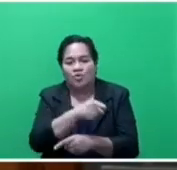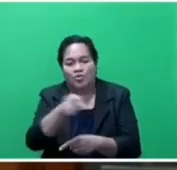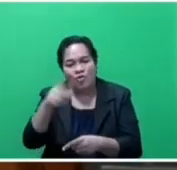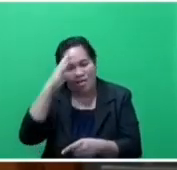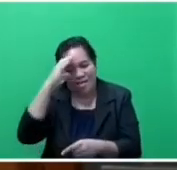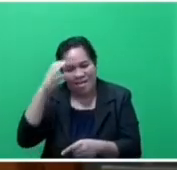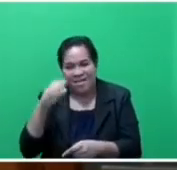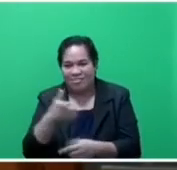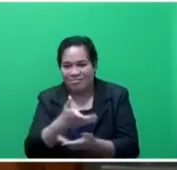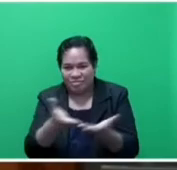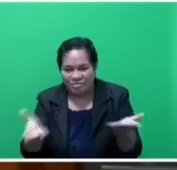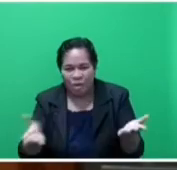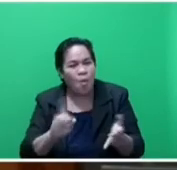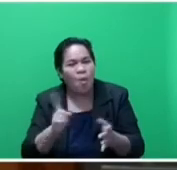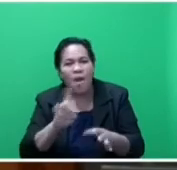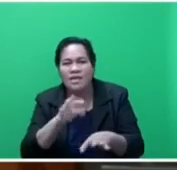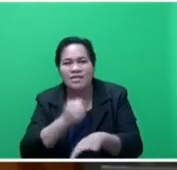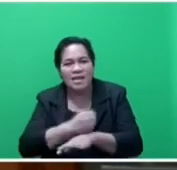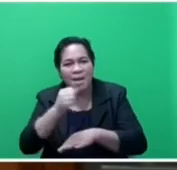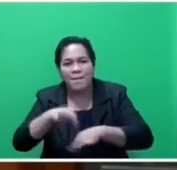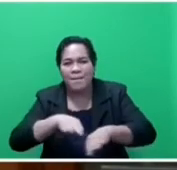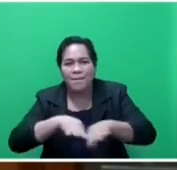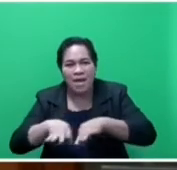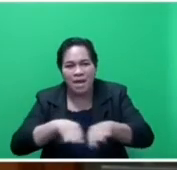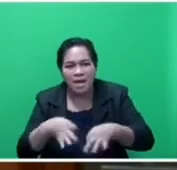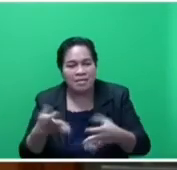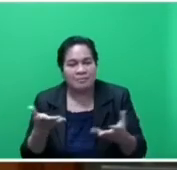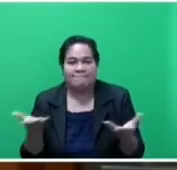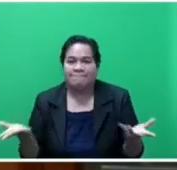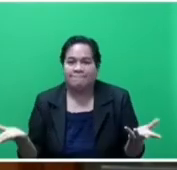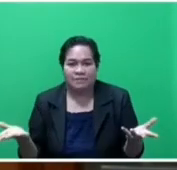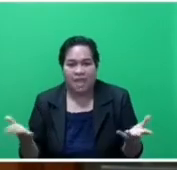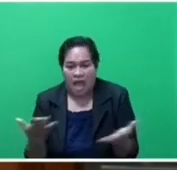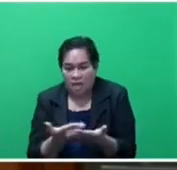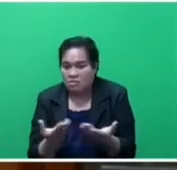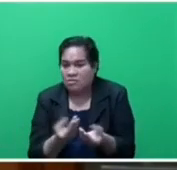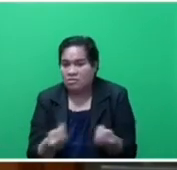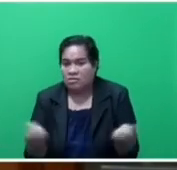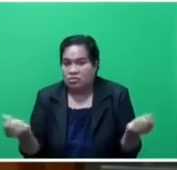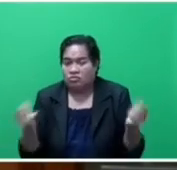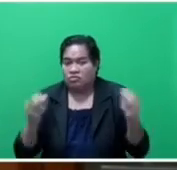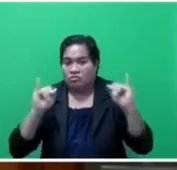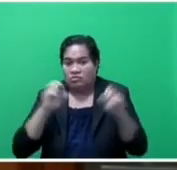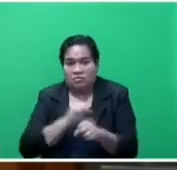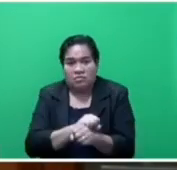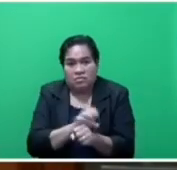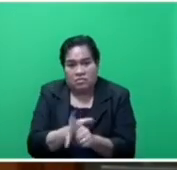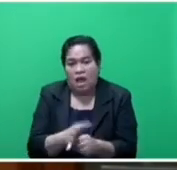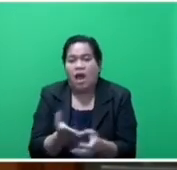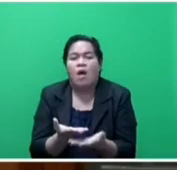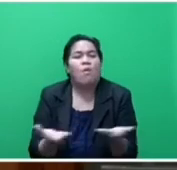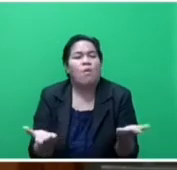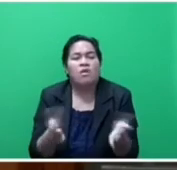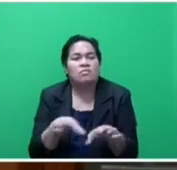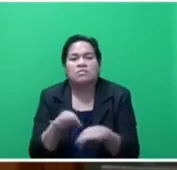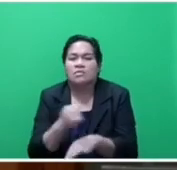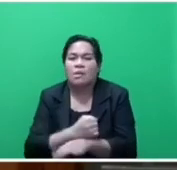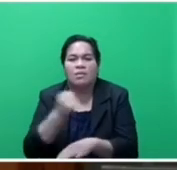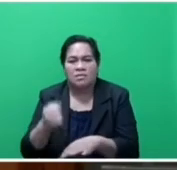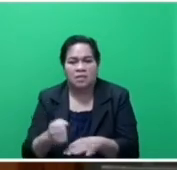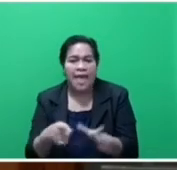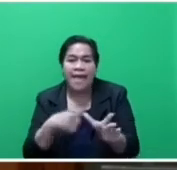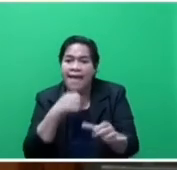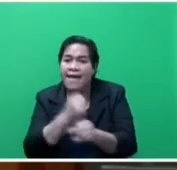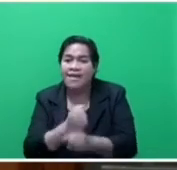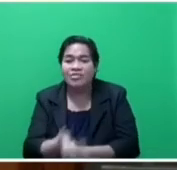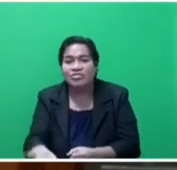is the government's plan on having to address the challenges brought about by COVID-19. Honourable Attorney-General,